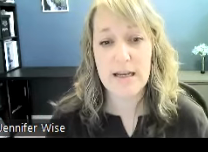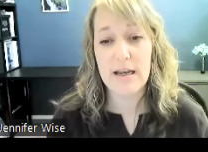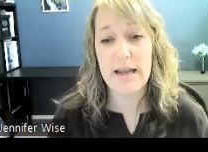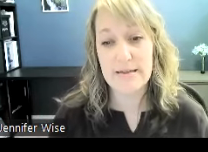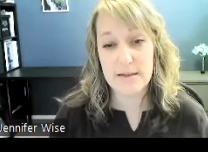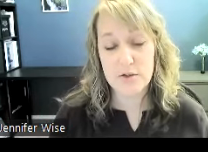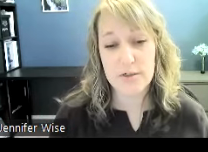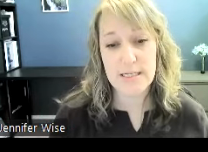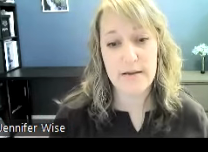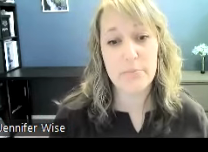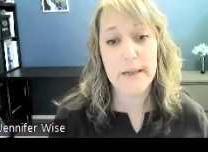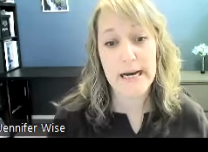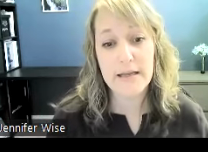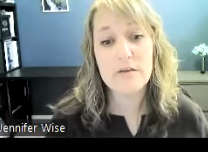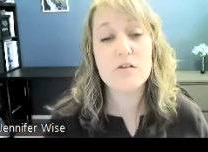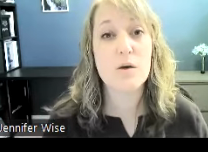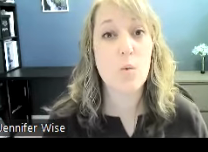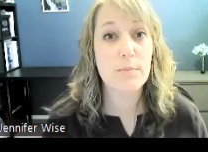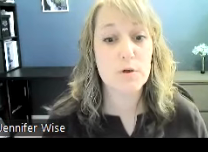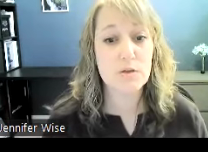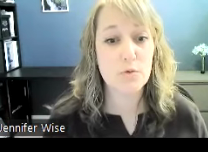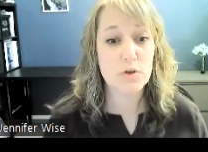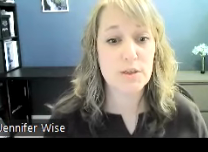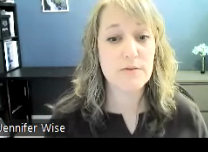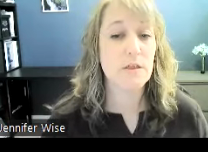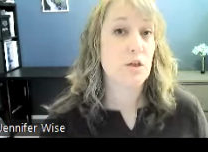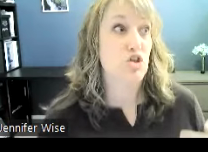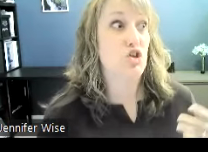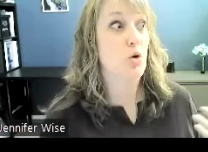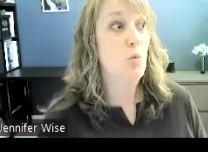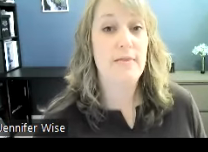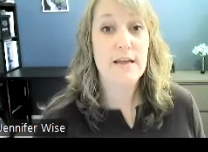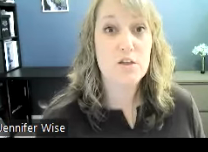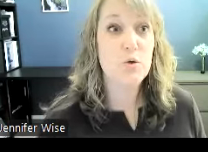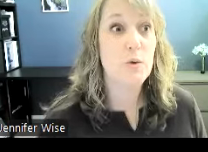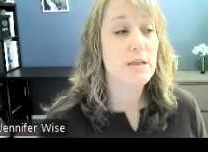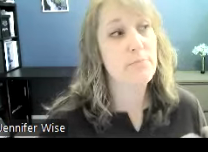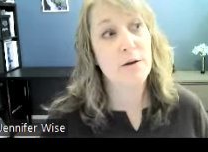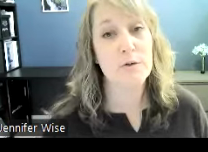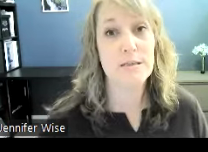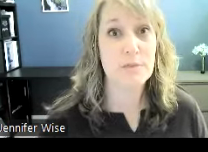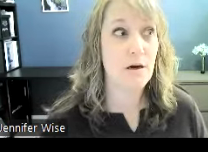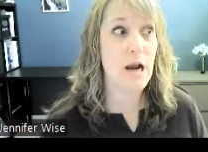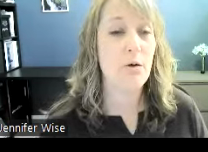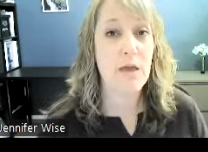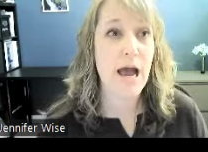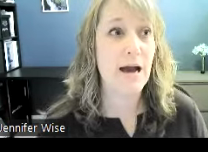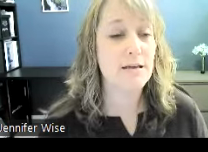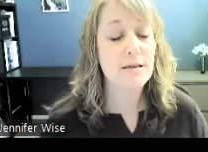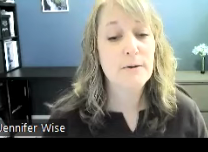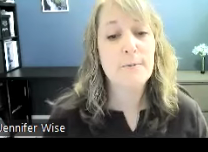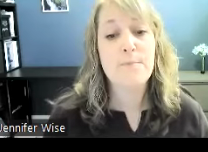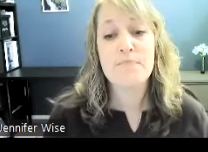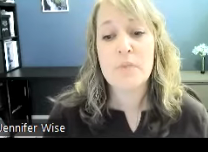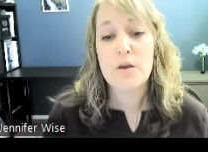story in ASL storytelling by using one person role shift, show what they do, what their mannerisms are, how they